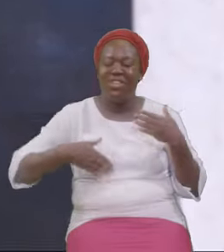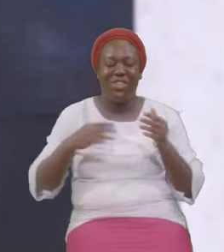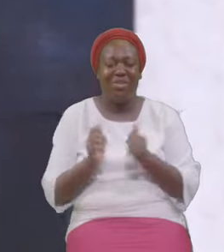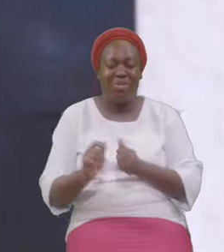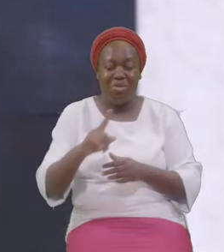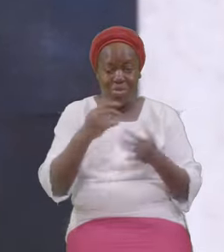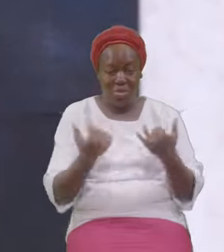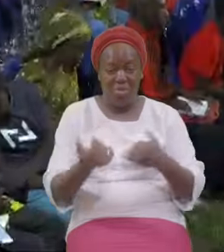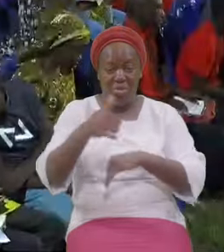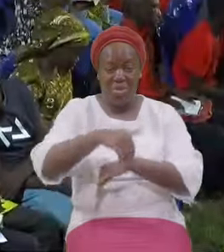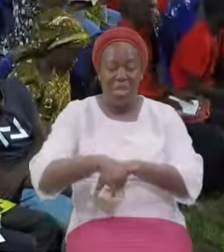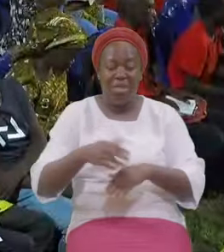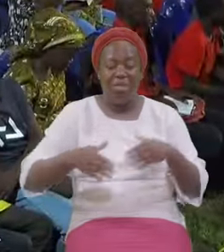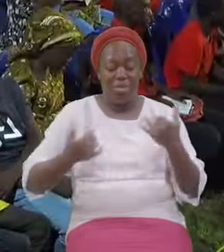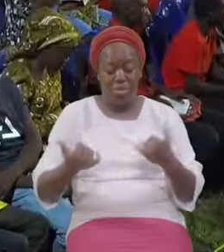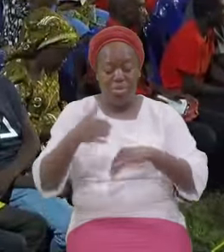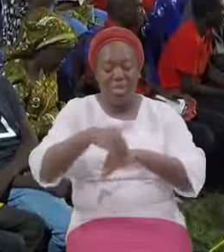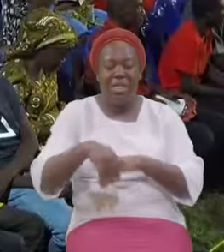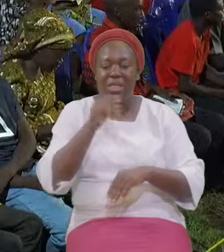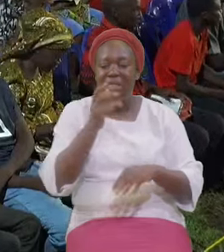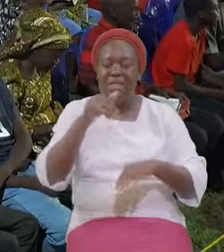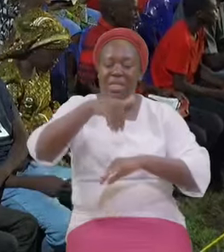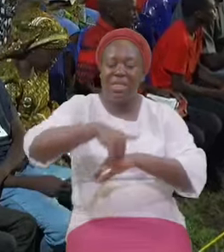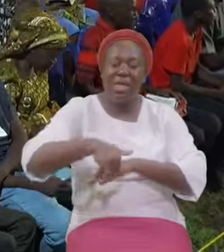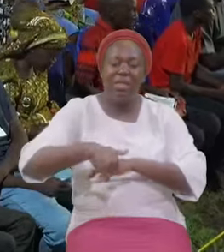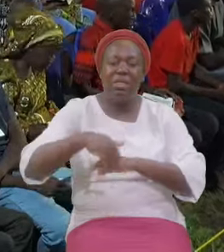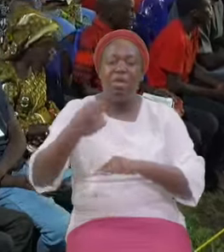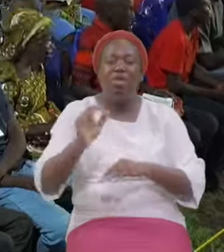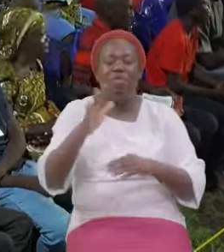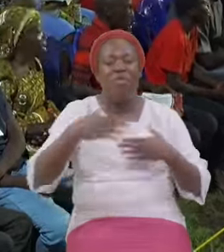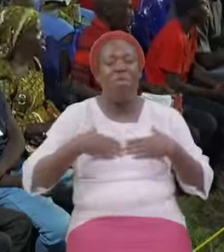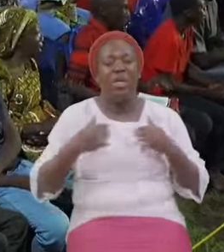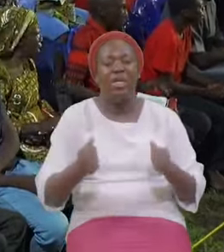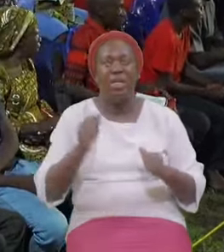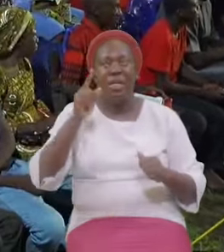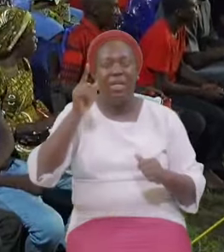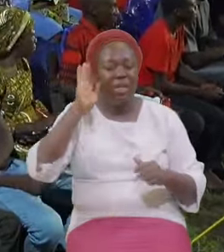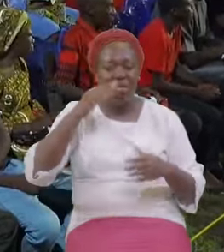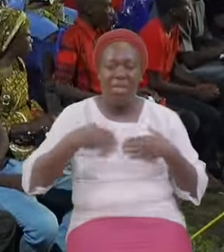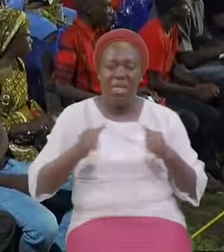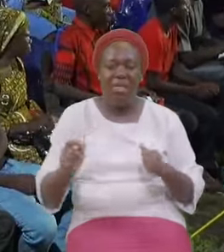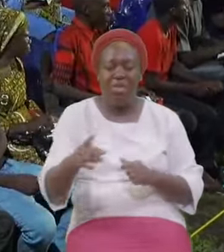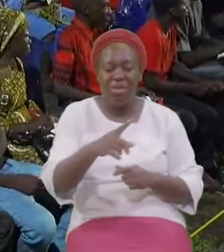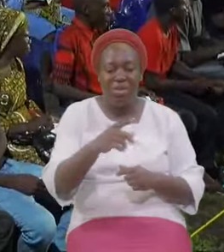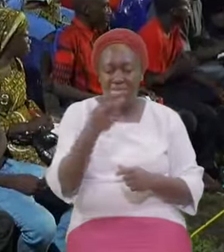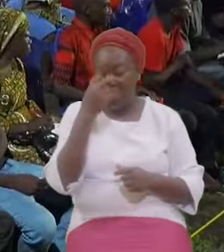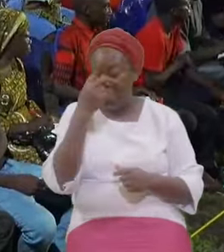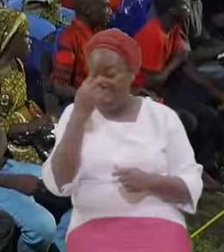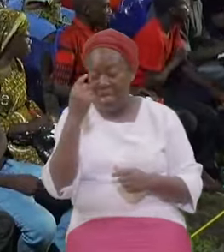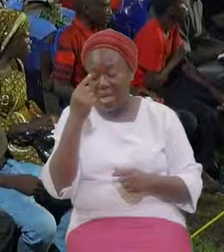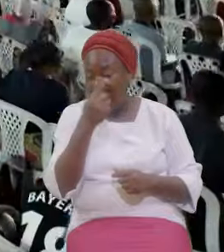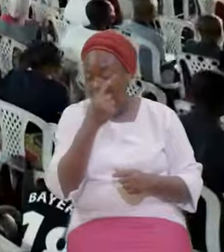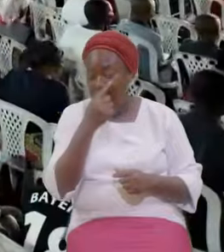night of your healing. Yeah. He will heal you. Yeah. Blind eyes, it will